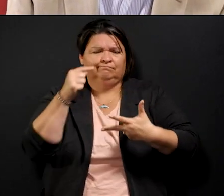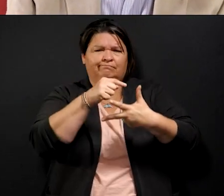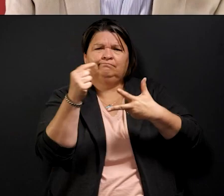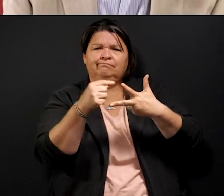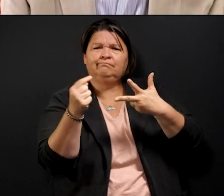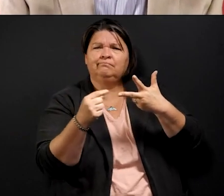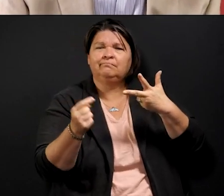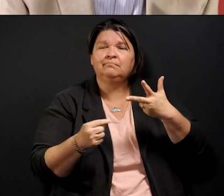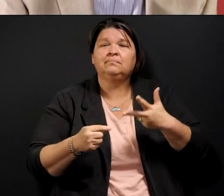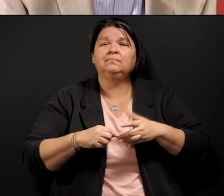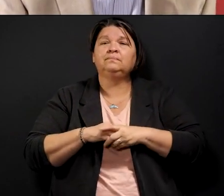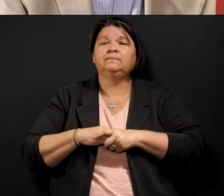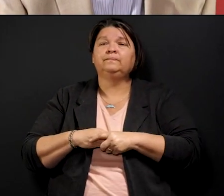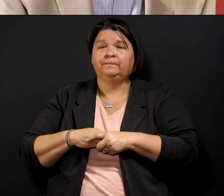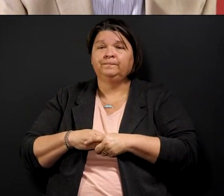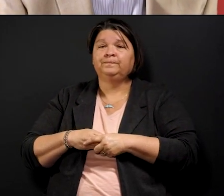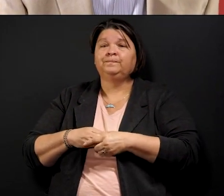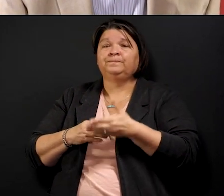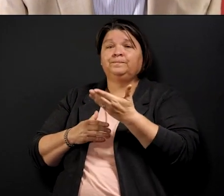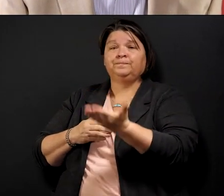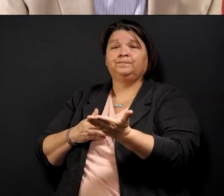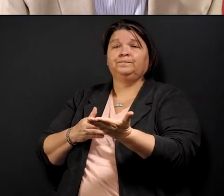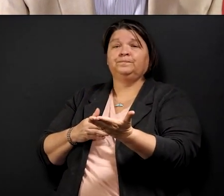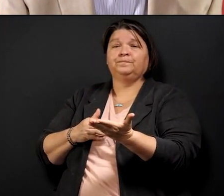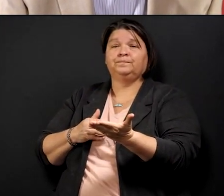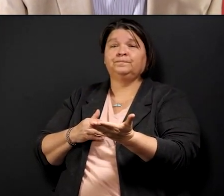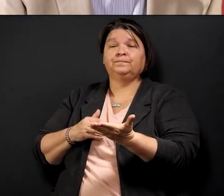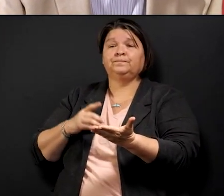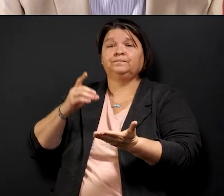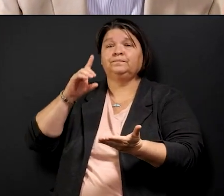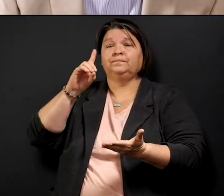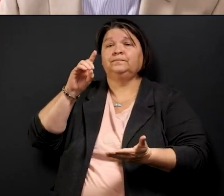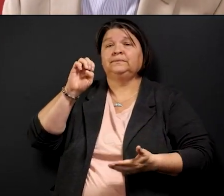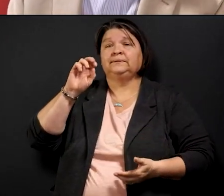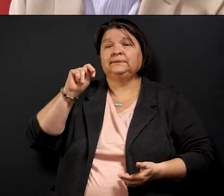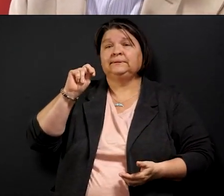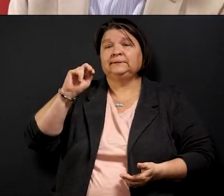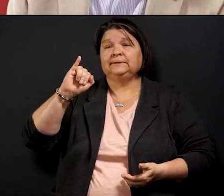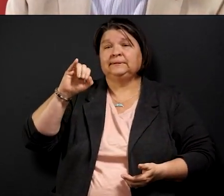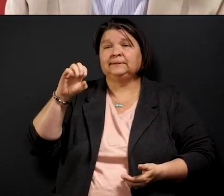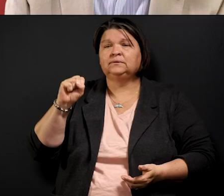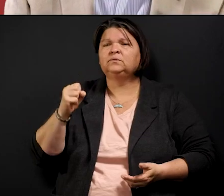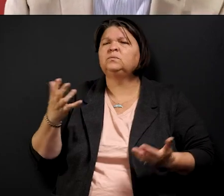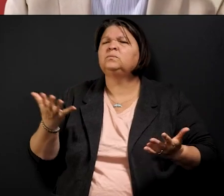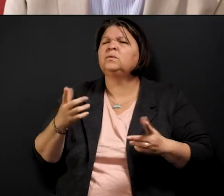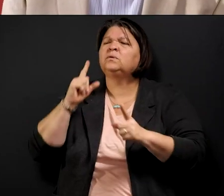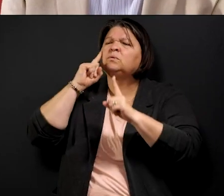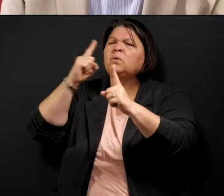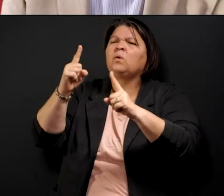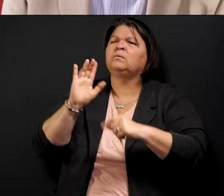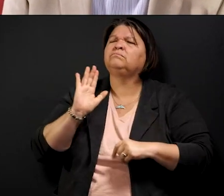Dennis, let's hear a little bit from you what the goal of this committee might be. Well, this committee on the